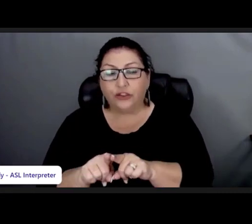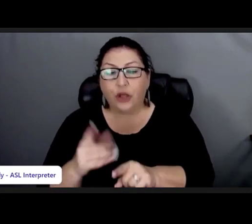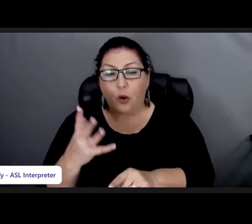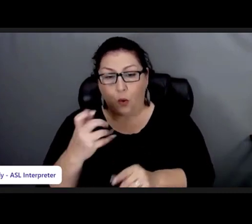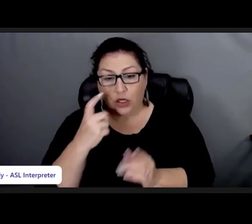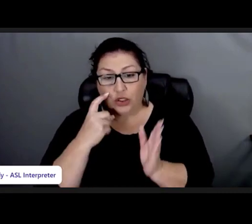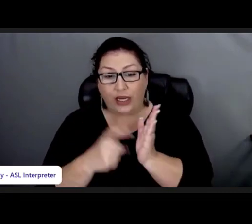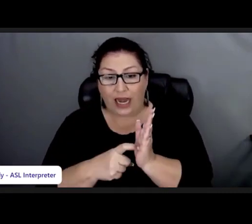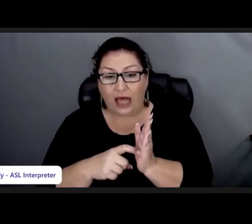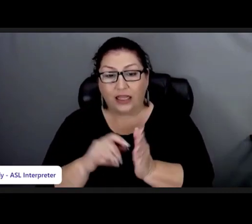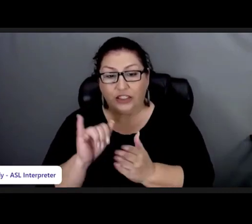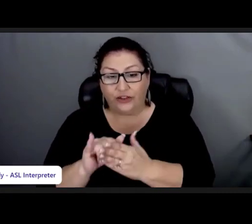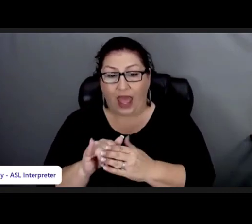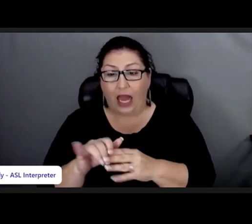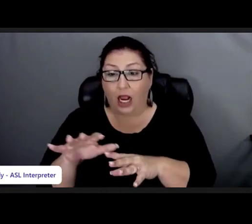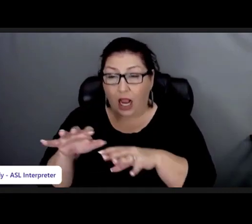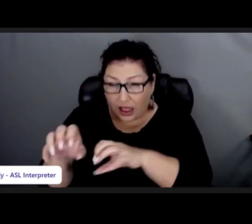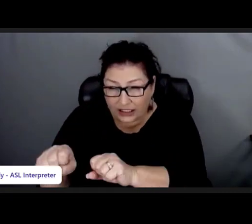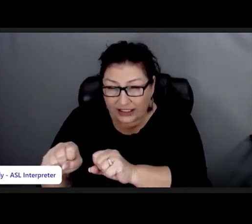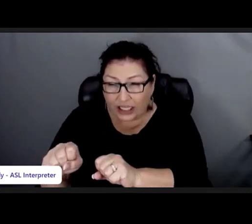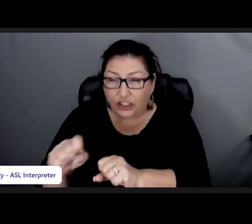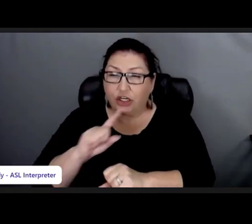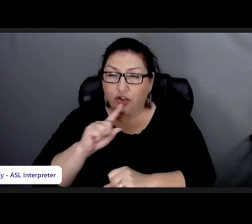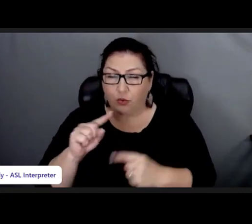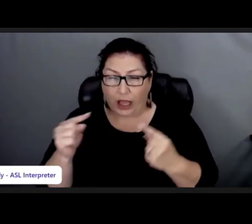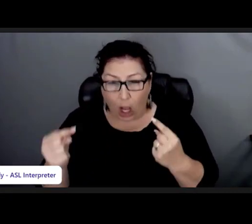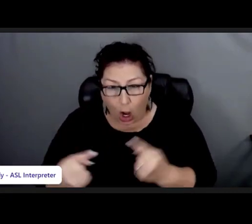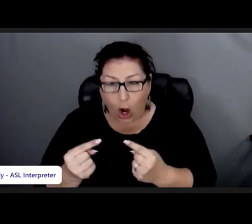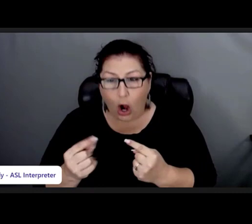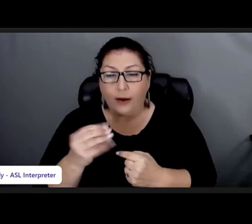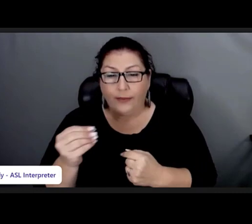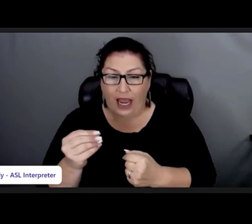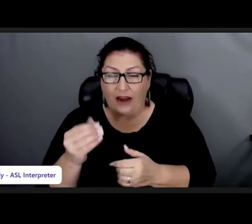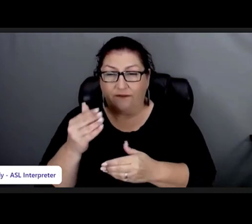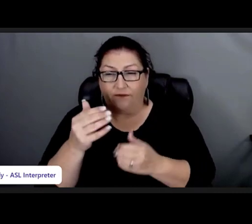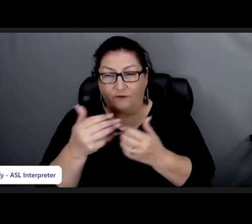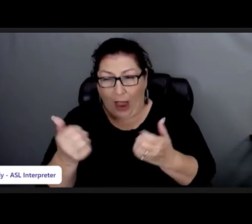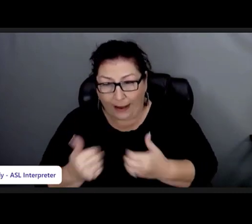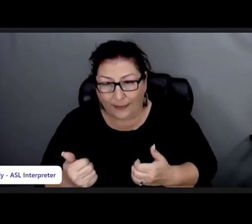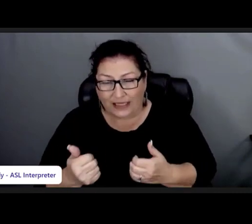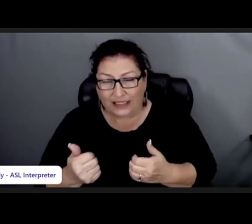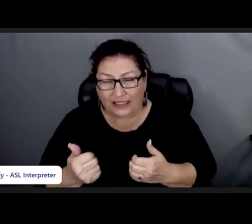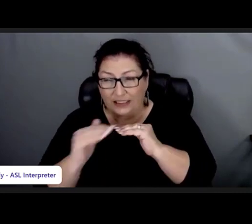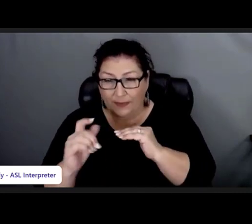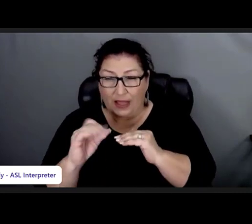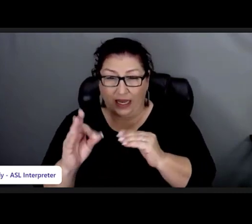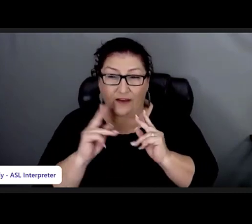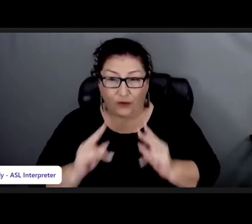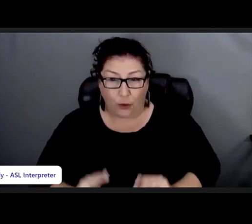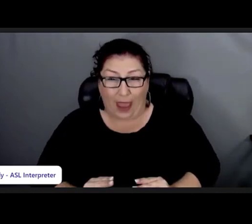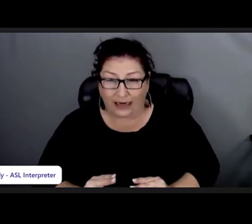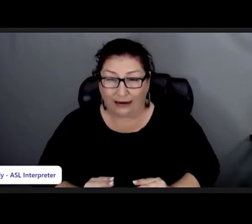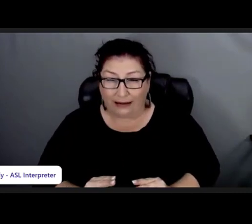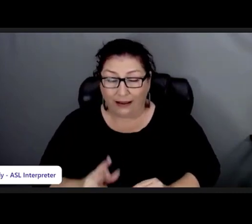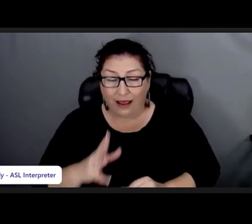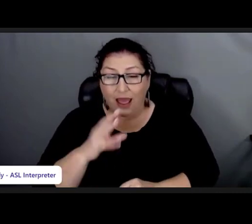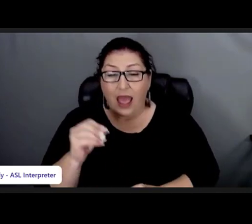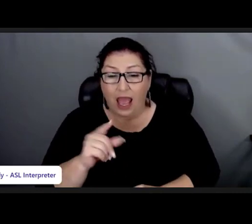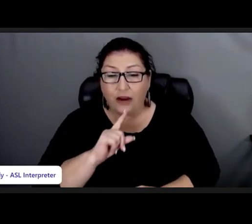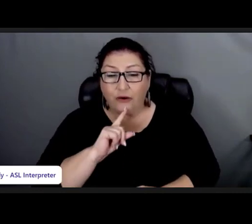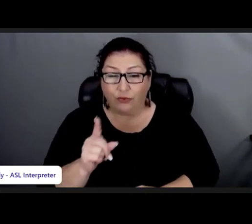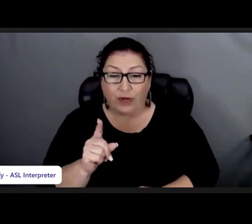acknowledge that colonization has harmed and fragmented the stability of humanity and has alienated